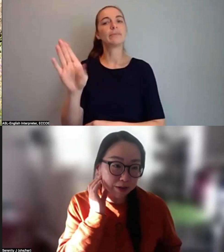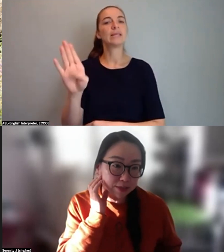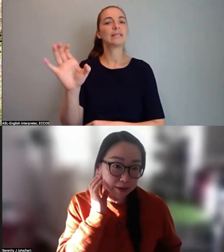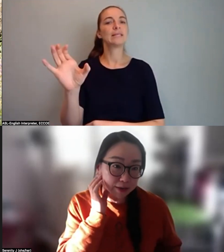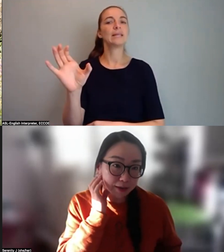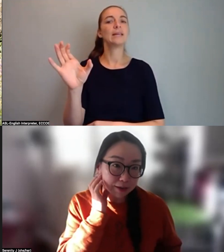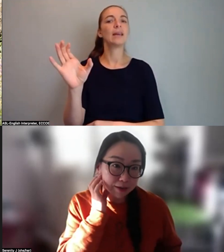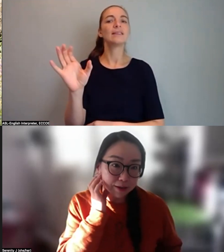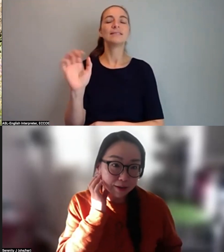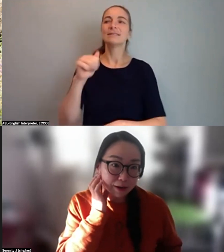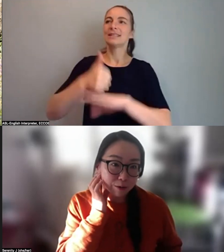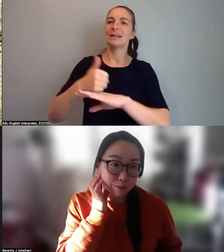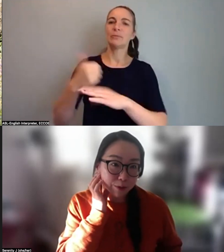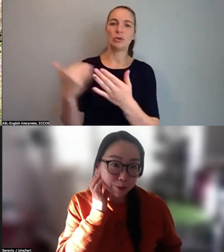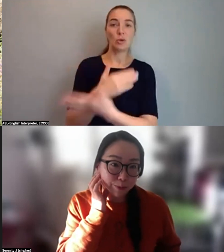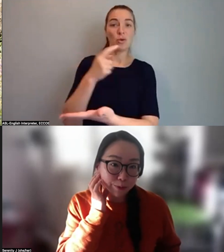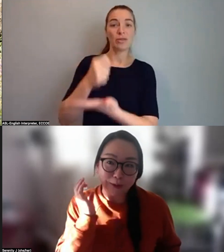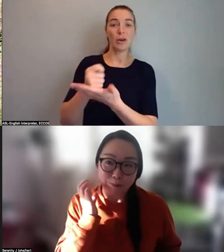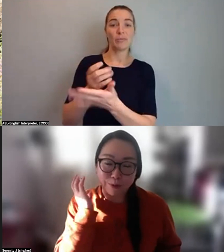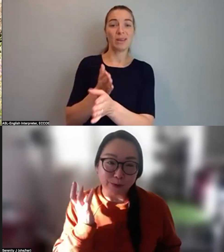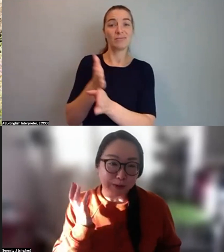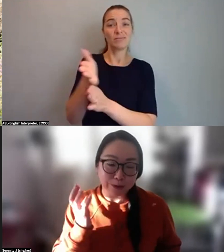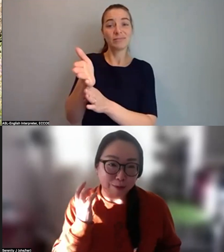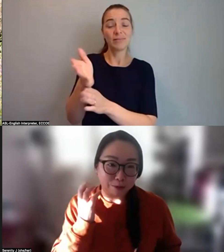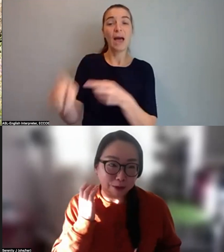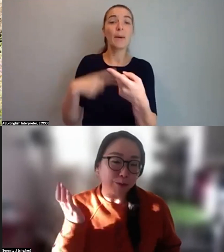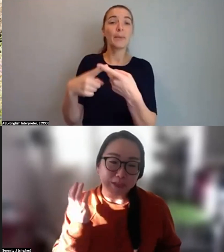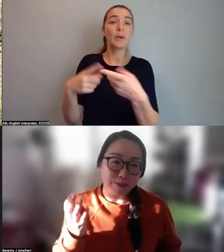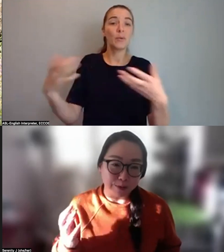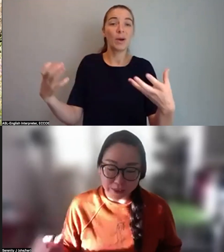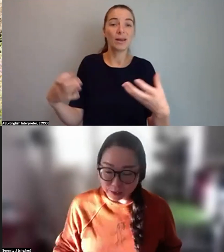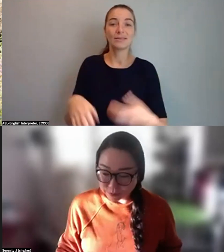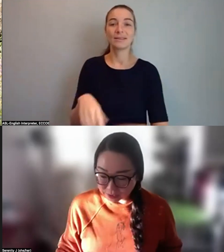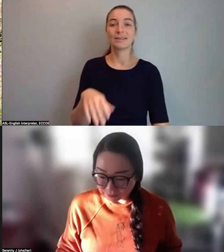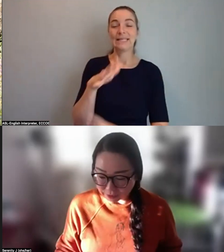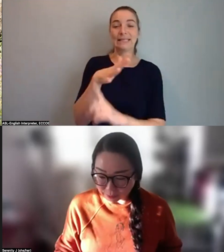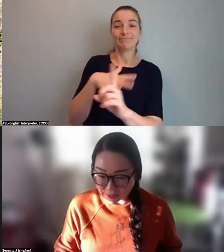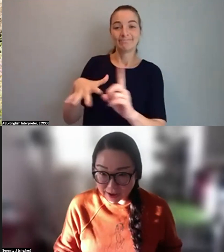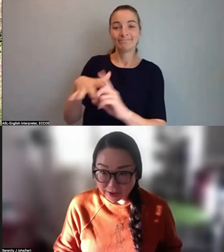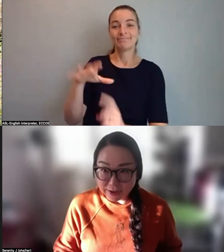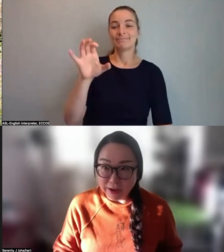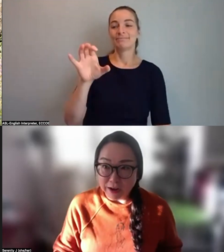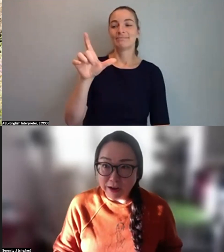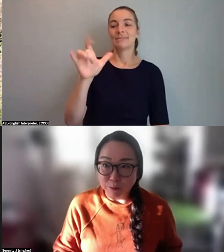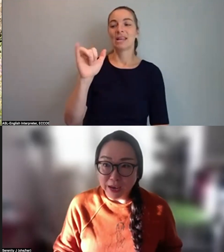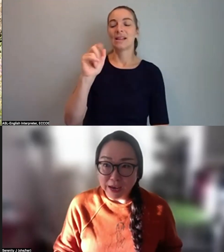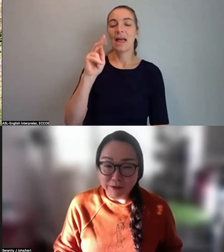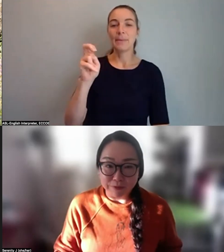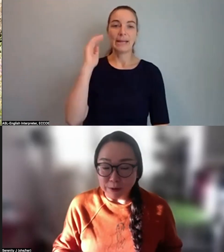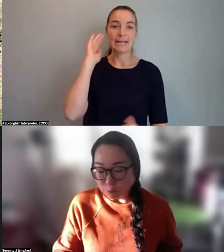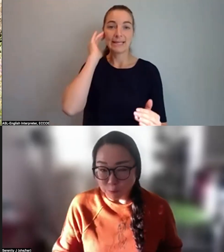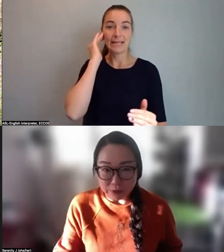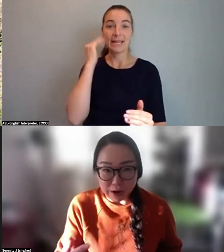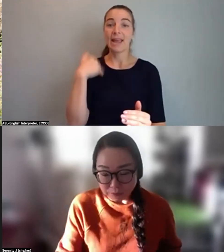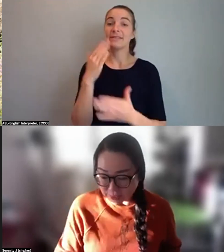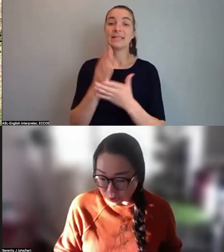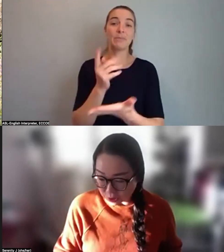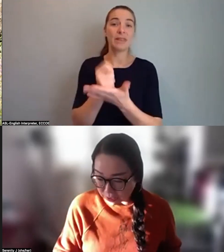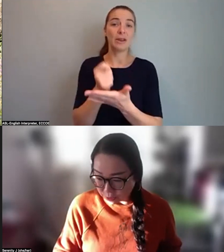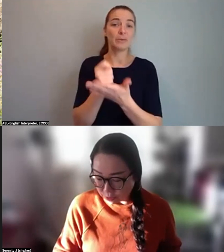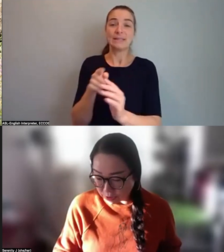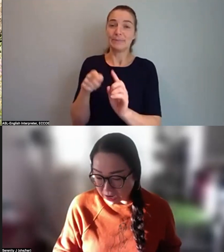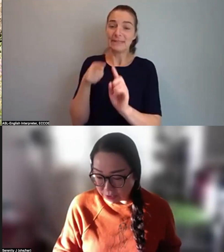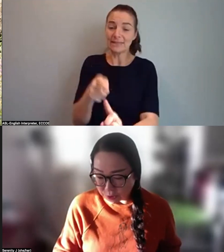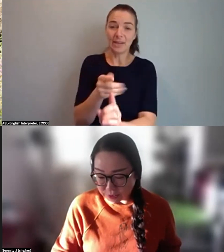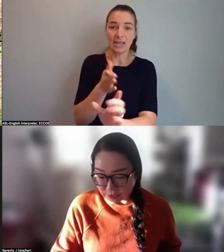climate anxiety. There are people like, like therapists who deal specifically with that. We have, and the conversation